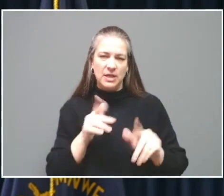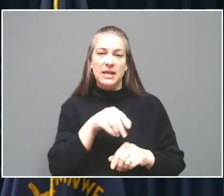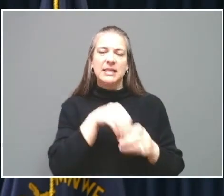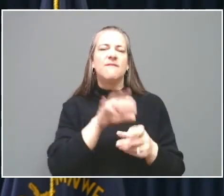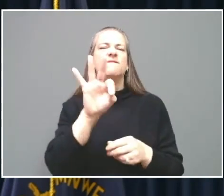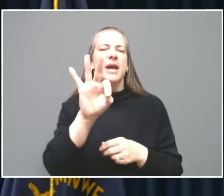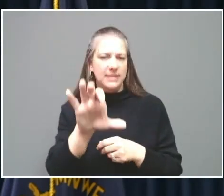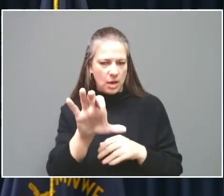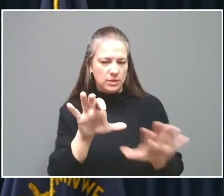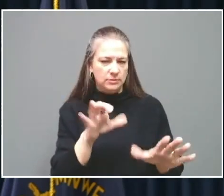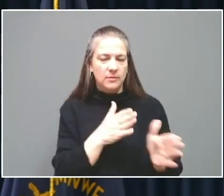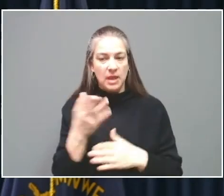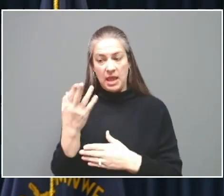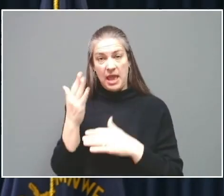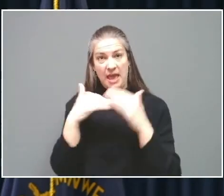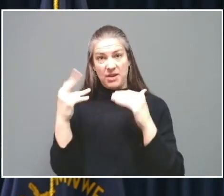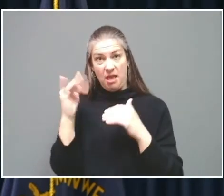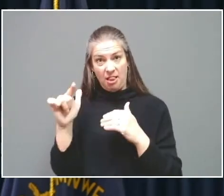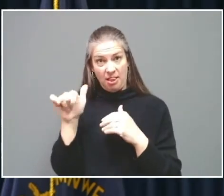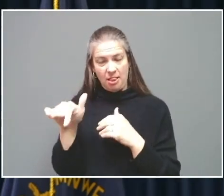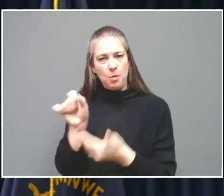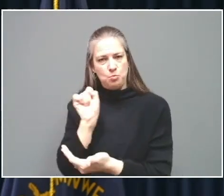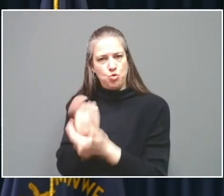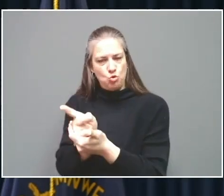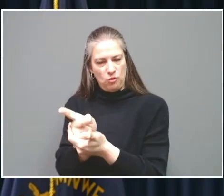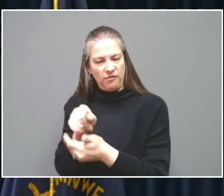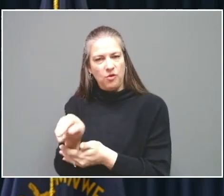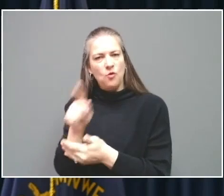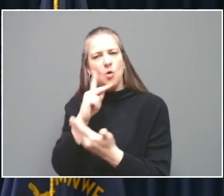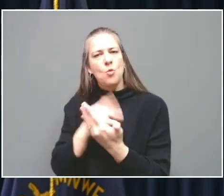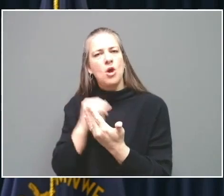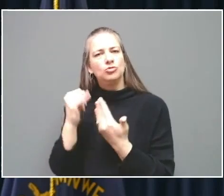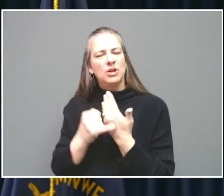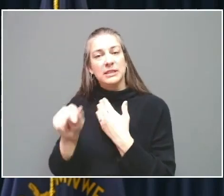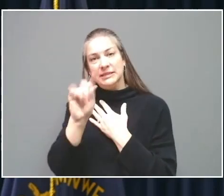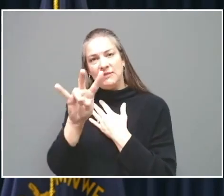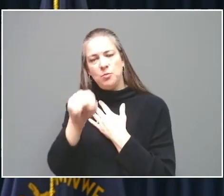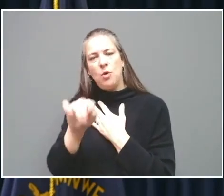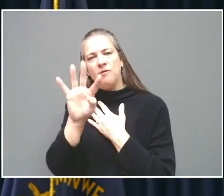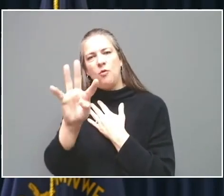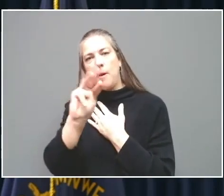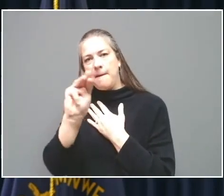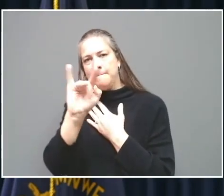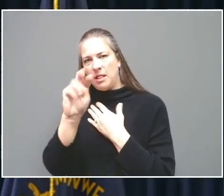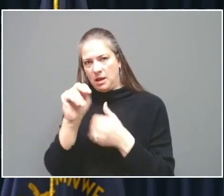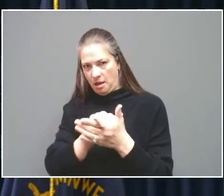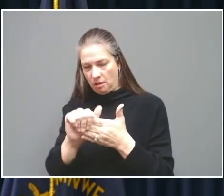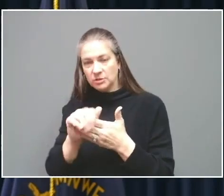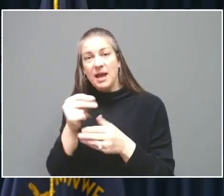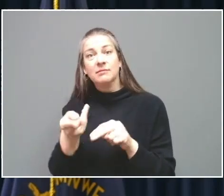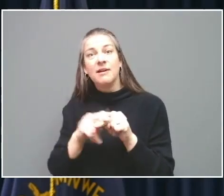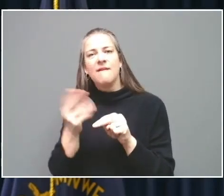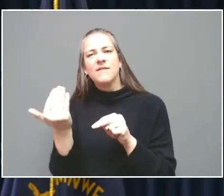Heaven Hill was approved incentives for a project that would be $17.4 million and 15 new jobs in Nelson